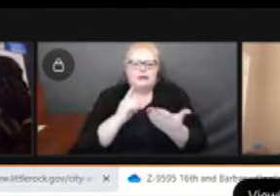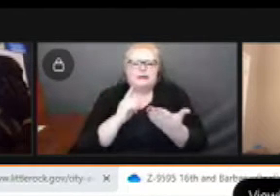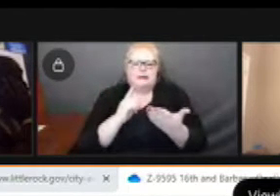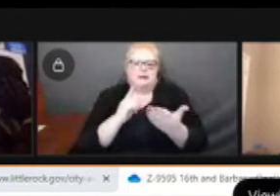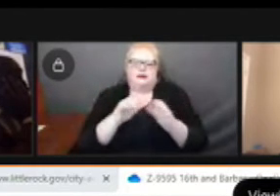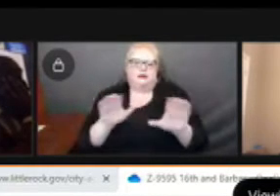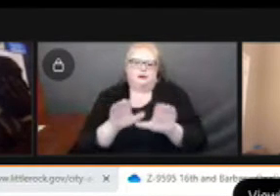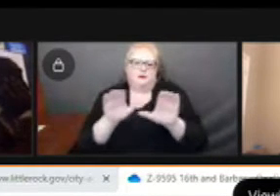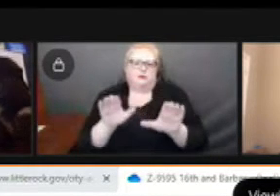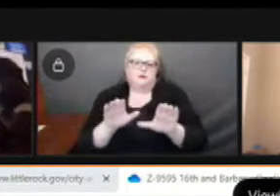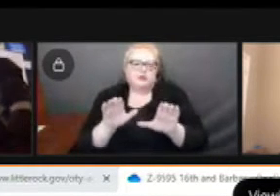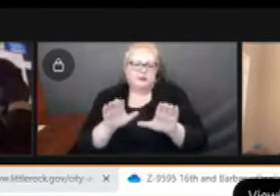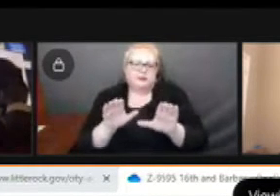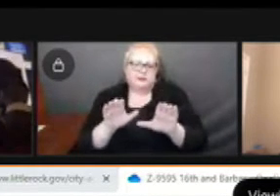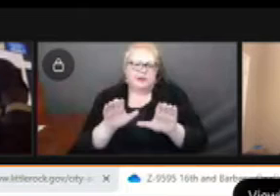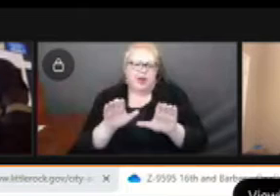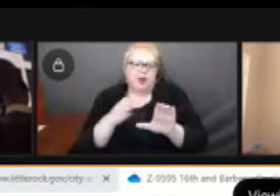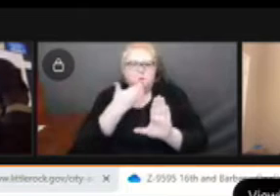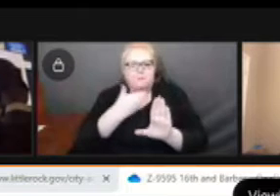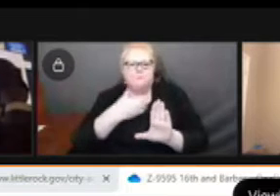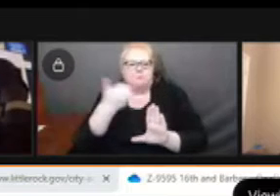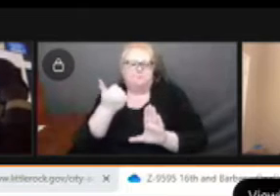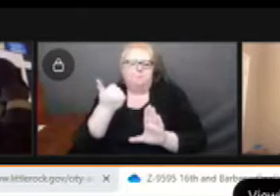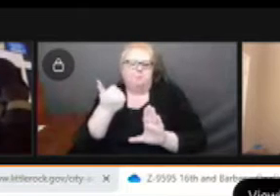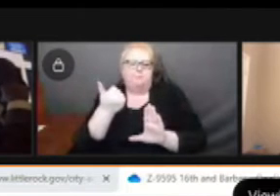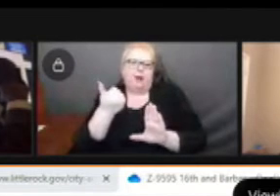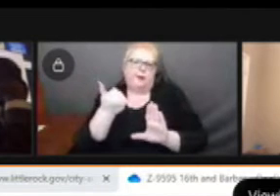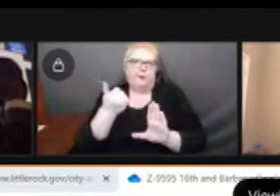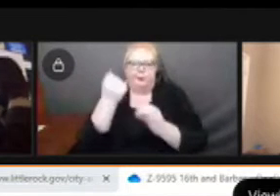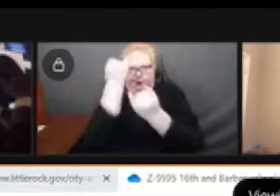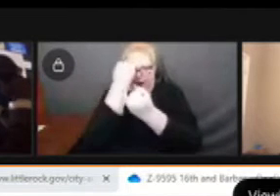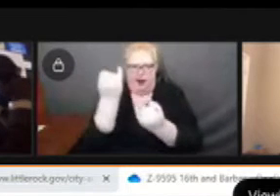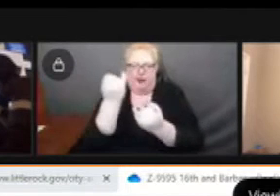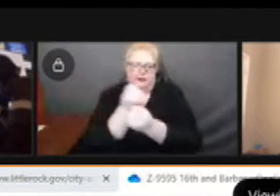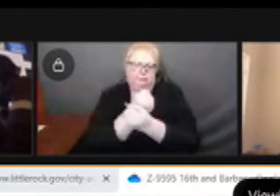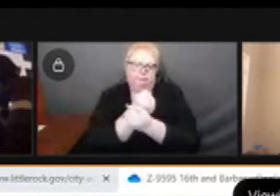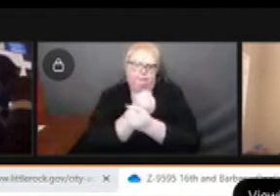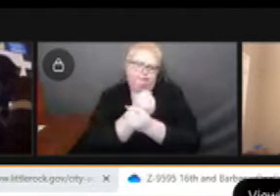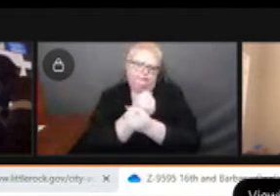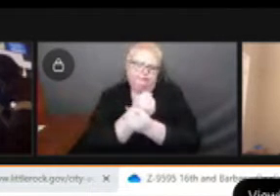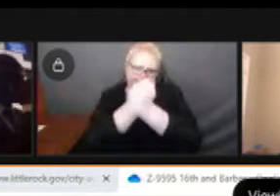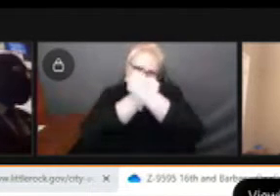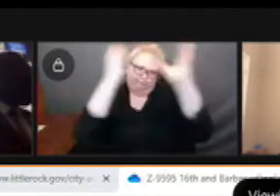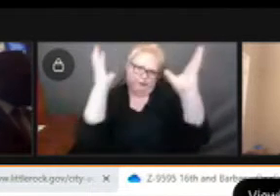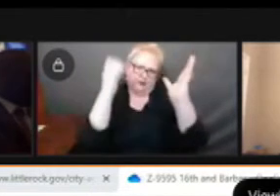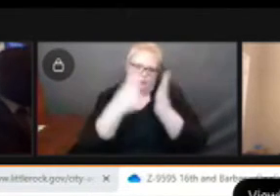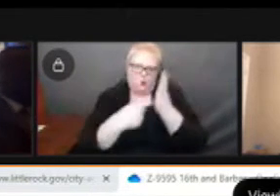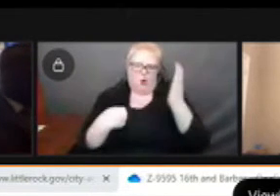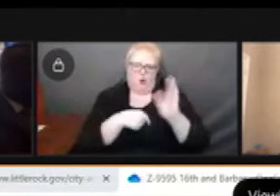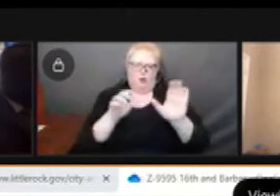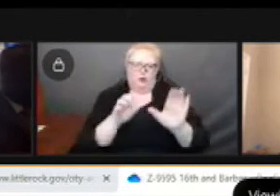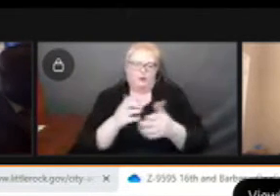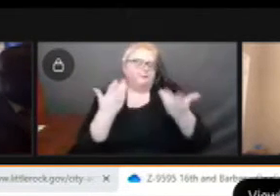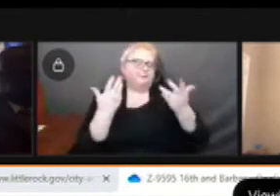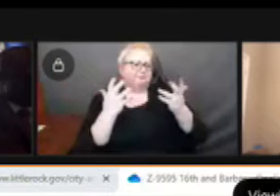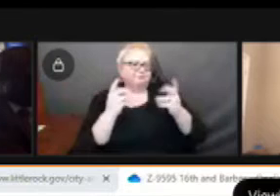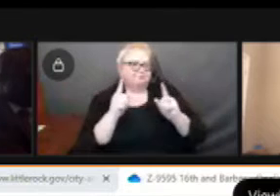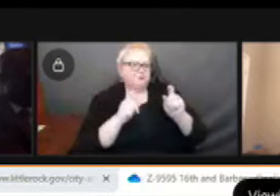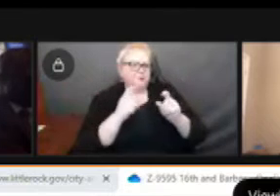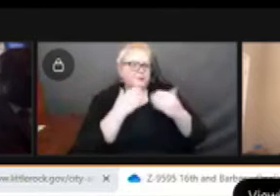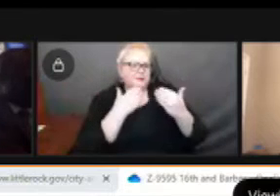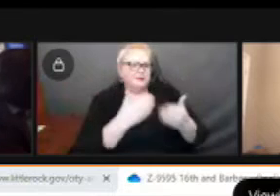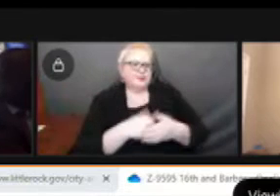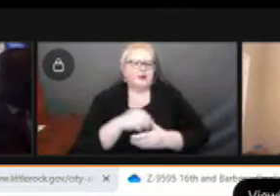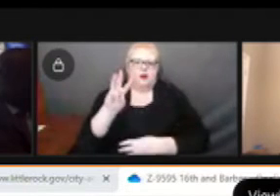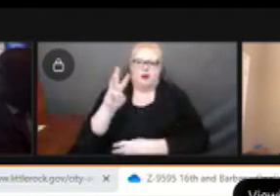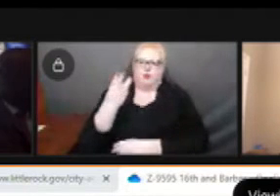better job at giving a vision to what we're trying to do. All my questions. Thank you. Director Wright, then after Director